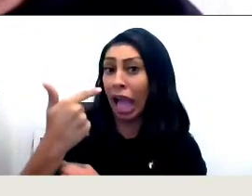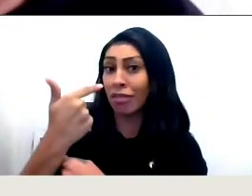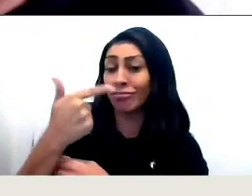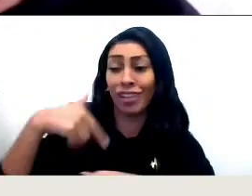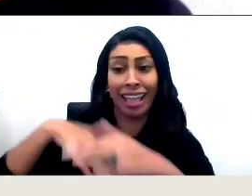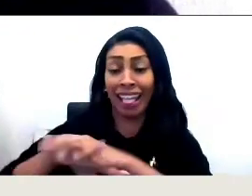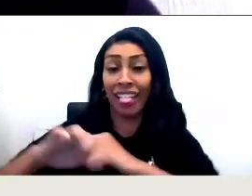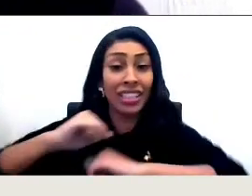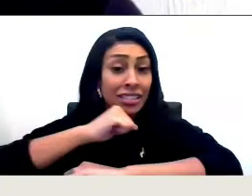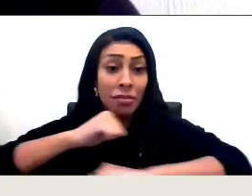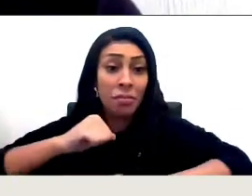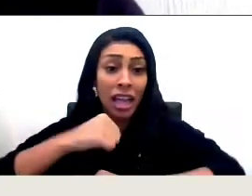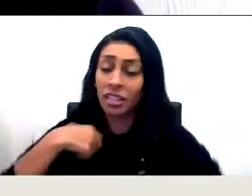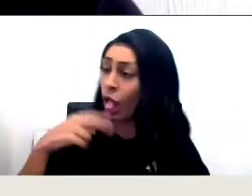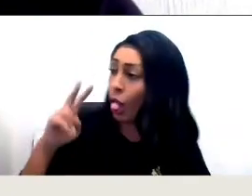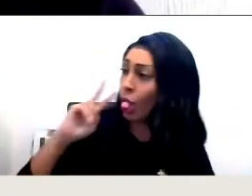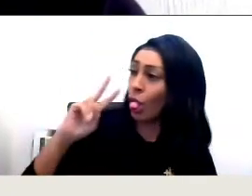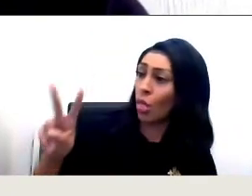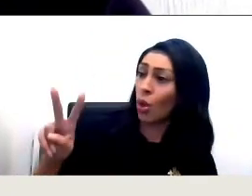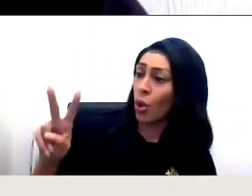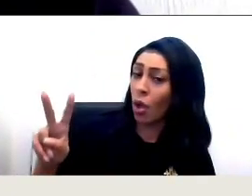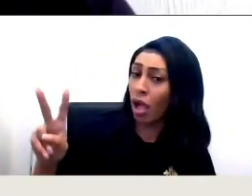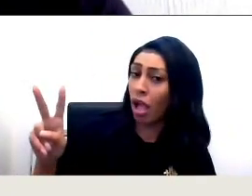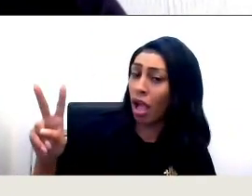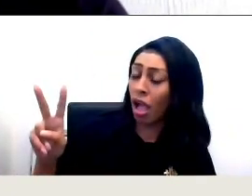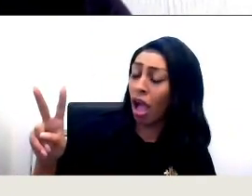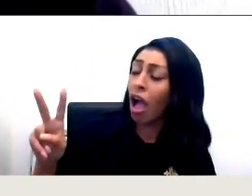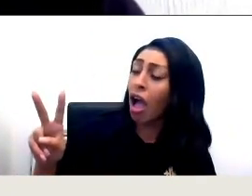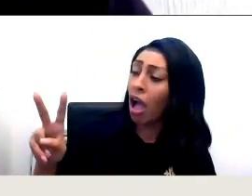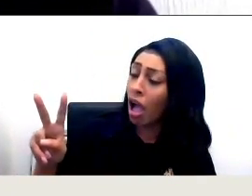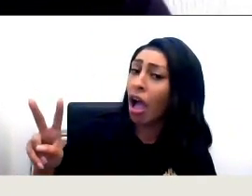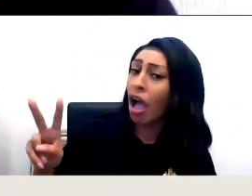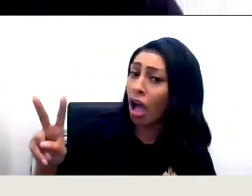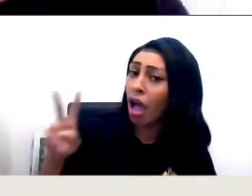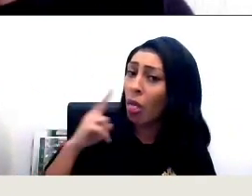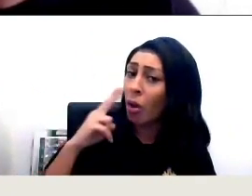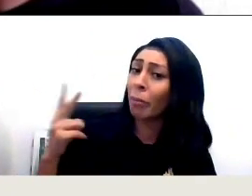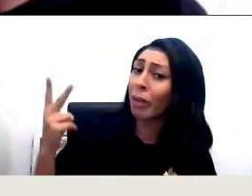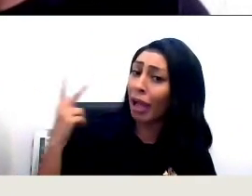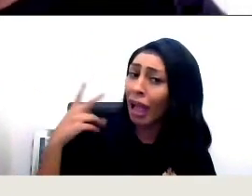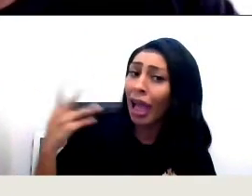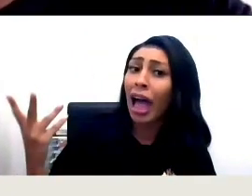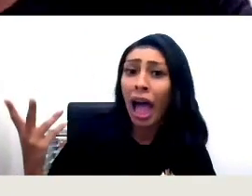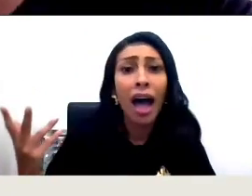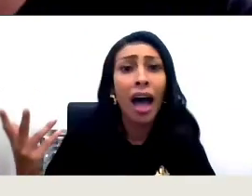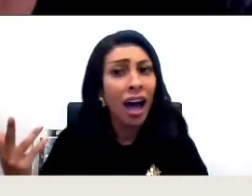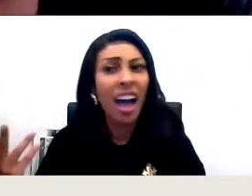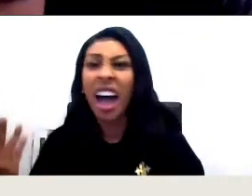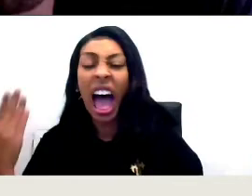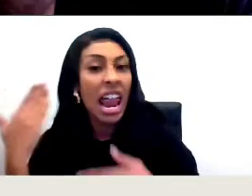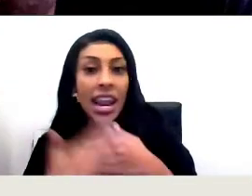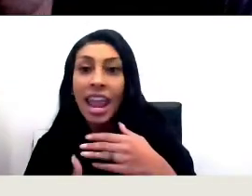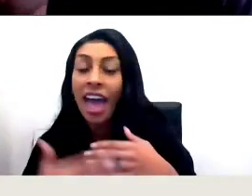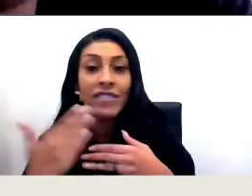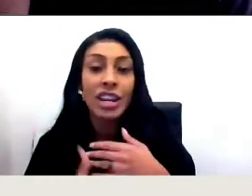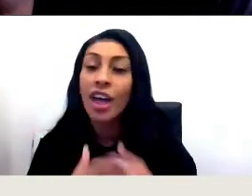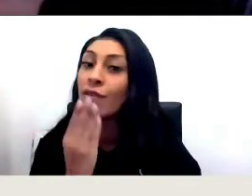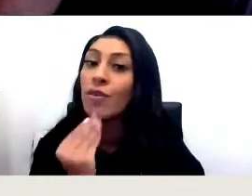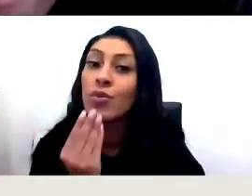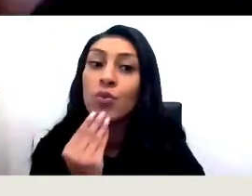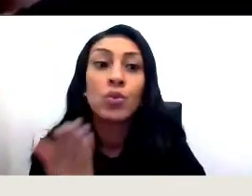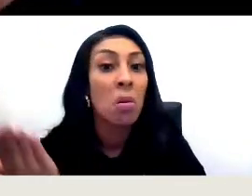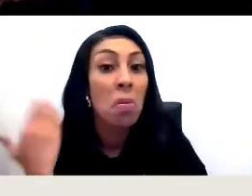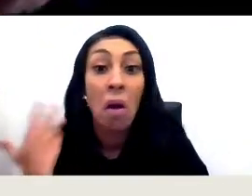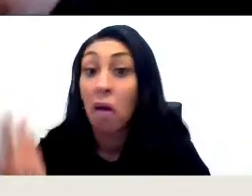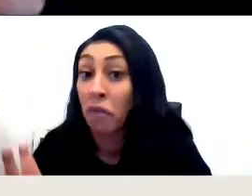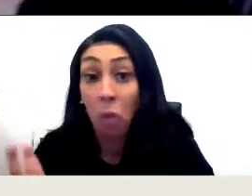space and I look back into the material and I'm like, oh, okay, actually, maybe it's better that way. And it's something that I've never used before. It's a